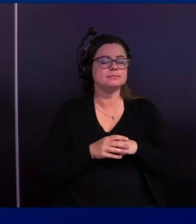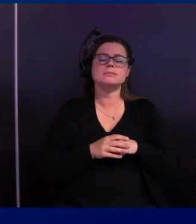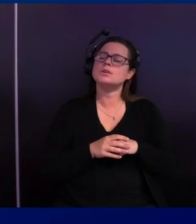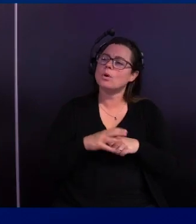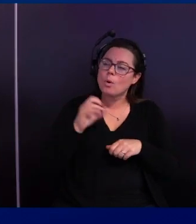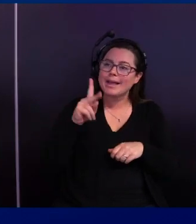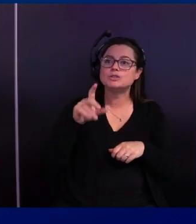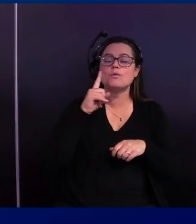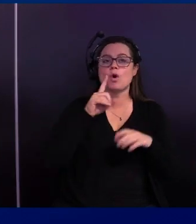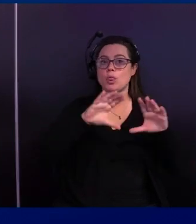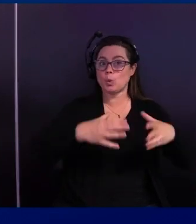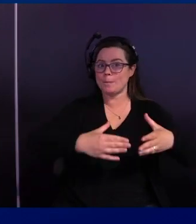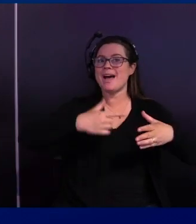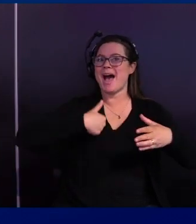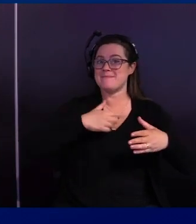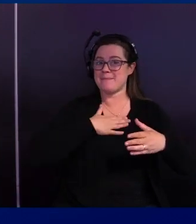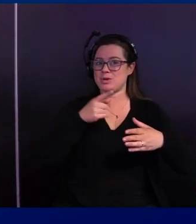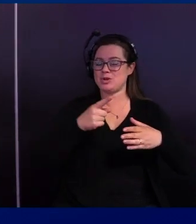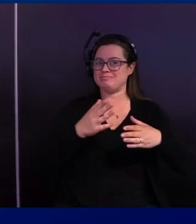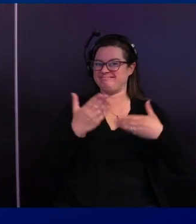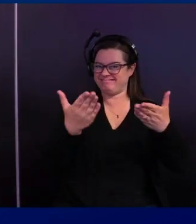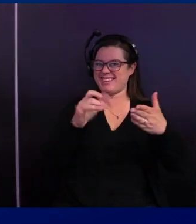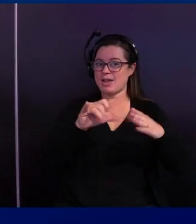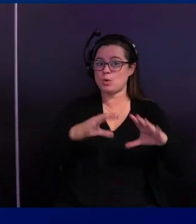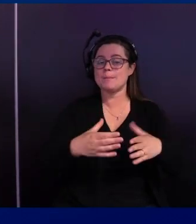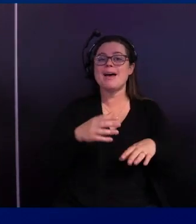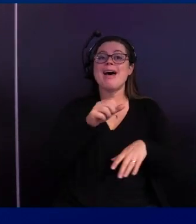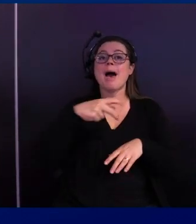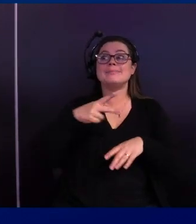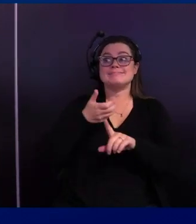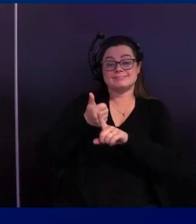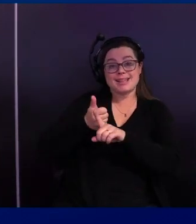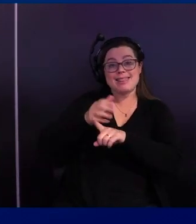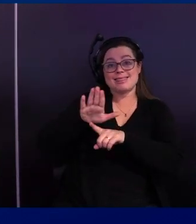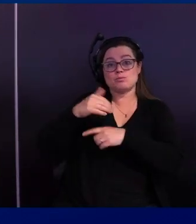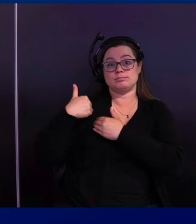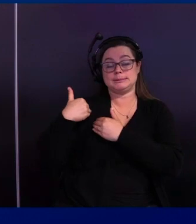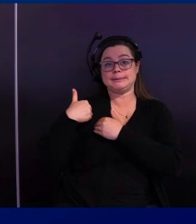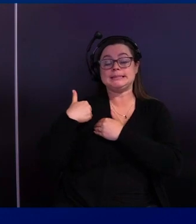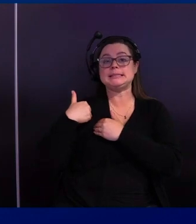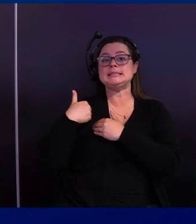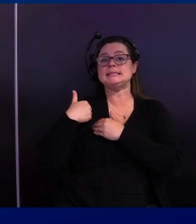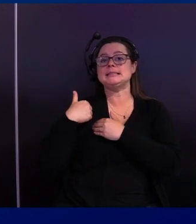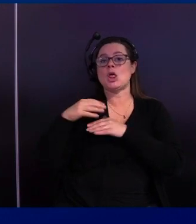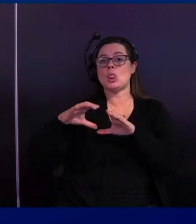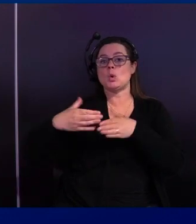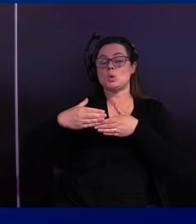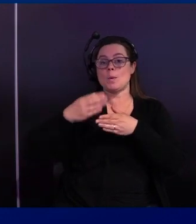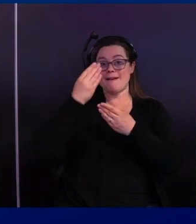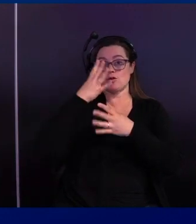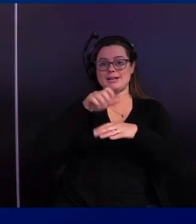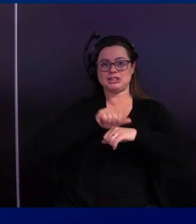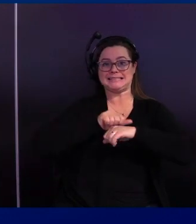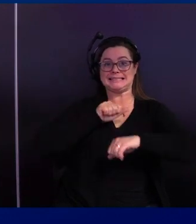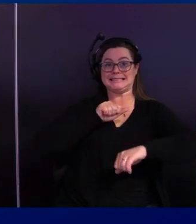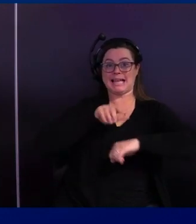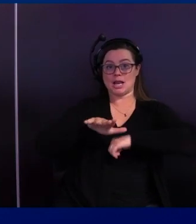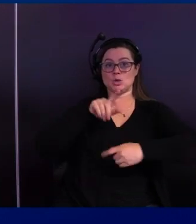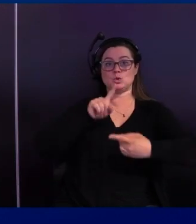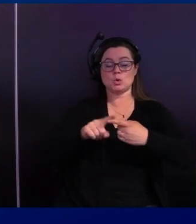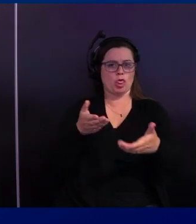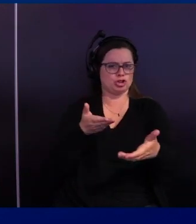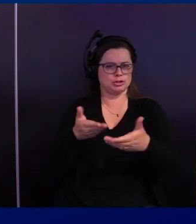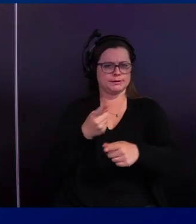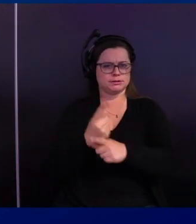the groups, I'm glad you brought up the groups. It's the application's responsibility to send the group information to the service,